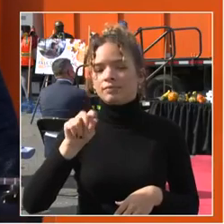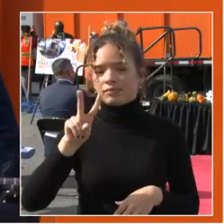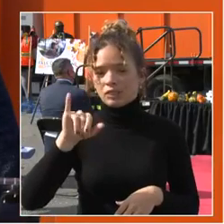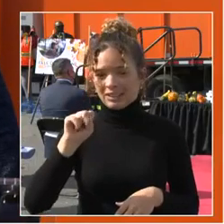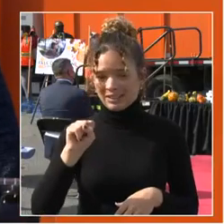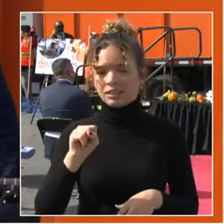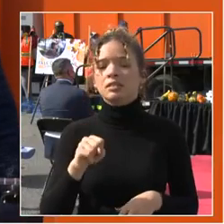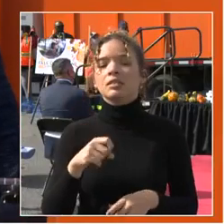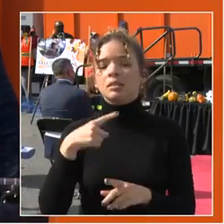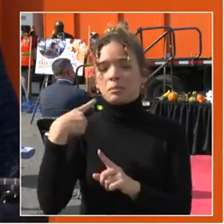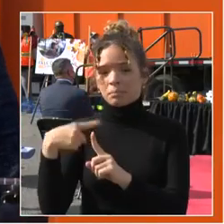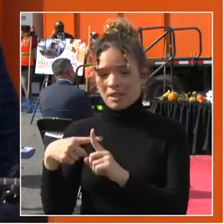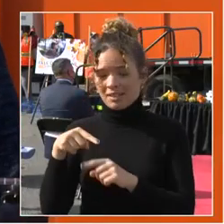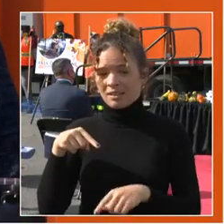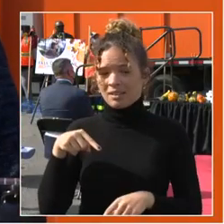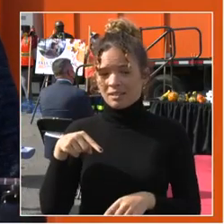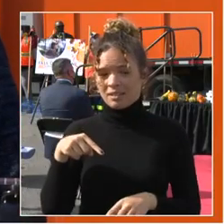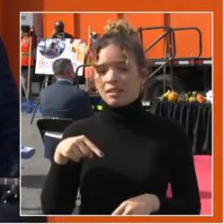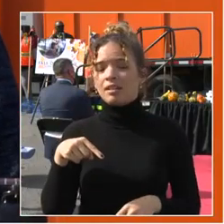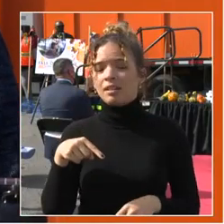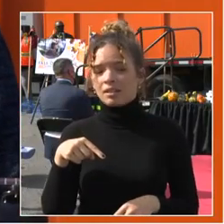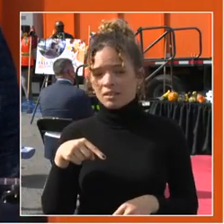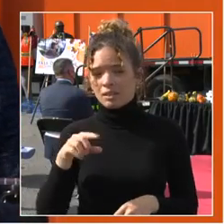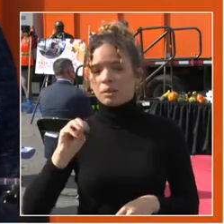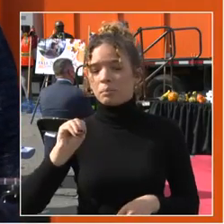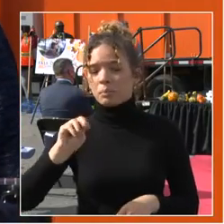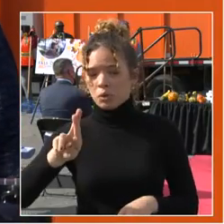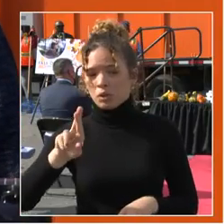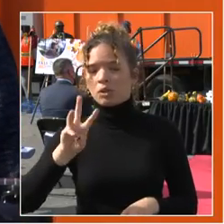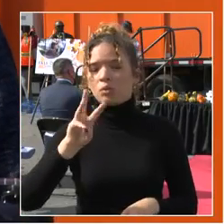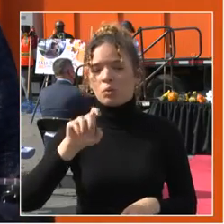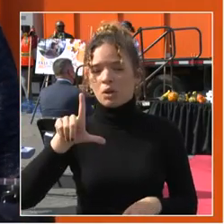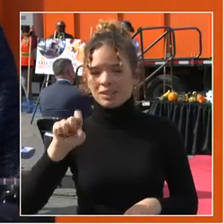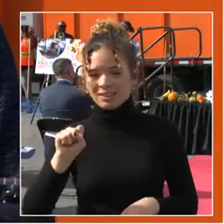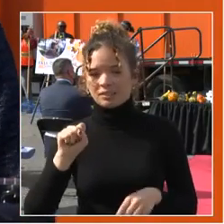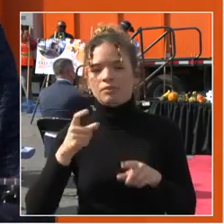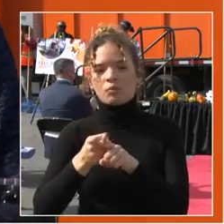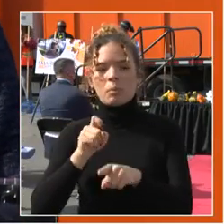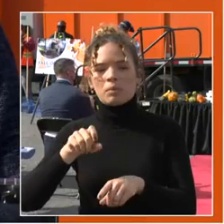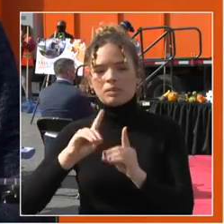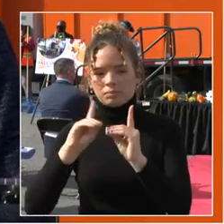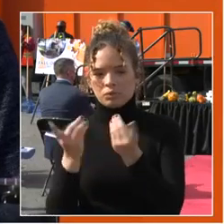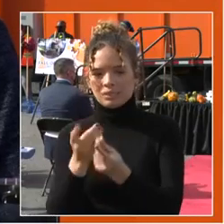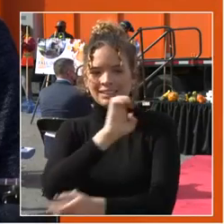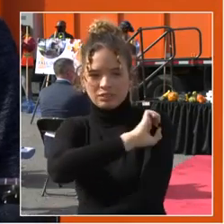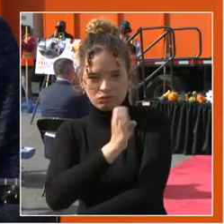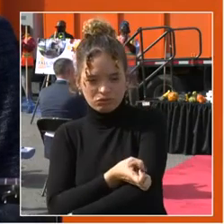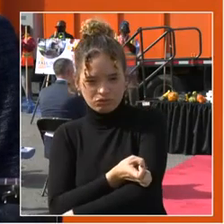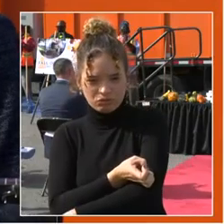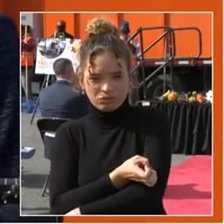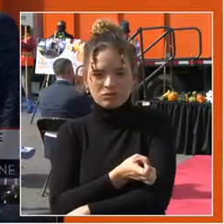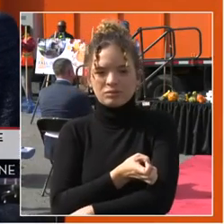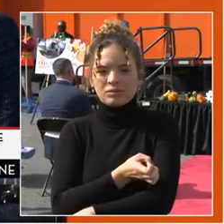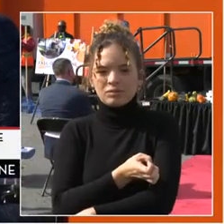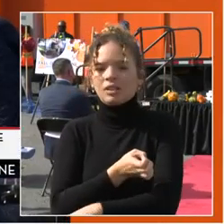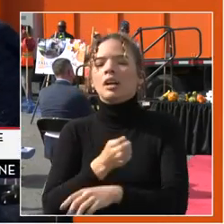who is here, who is the Director of the Department of the Environment. So give them a big round of applause.